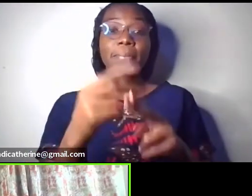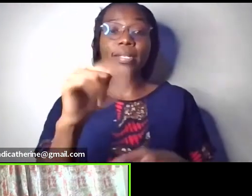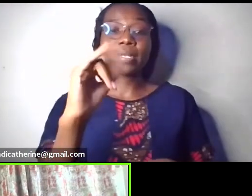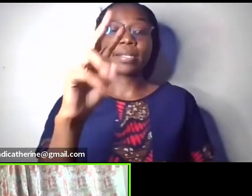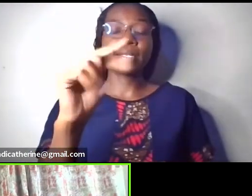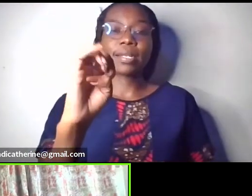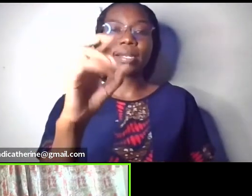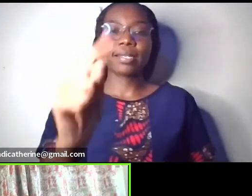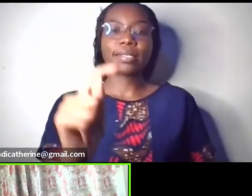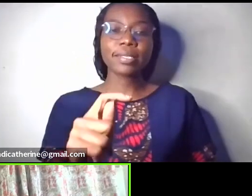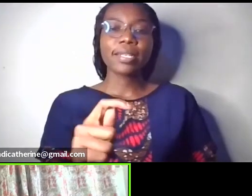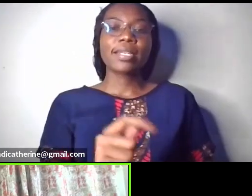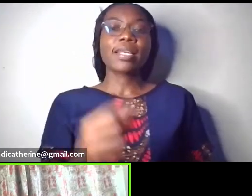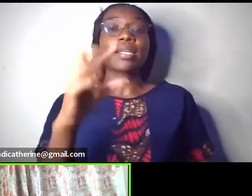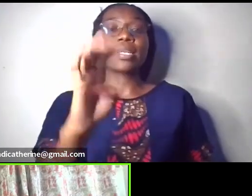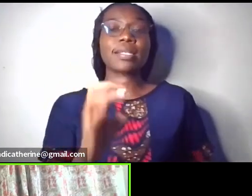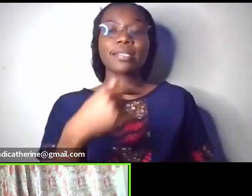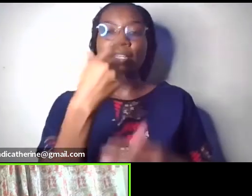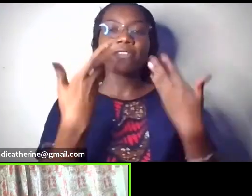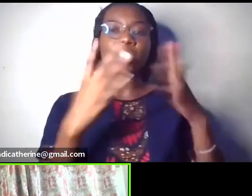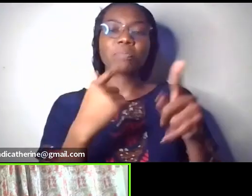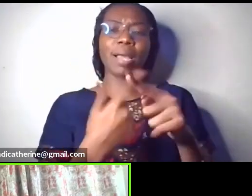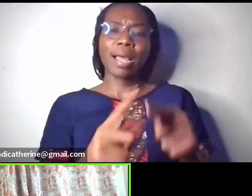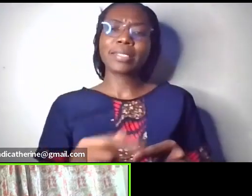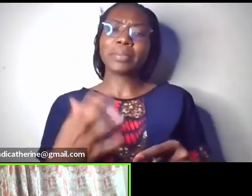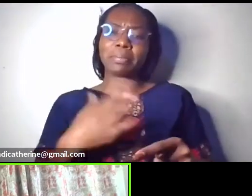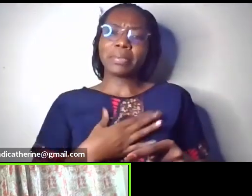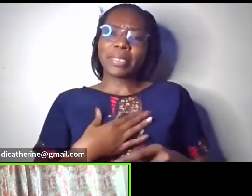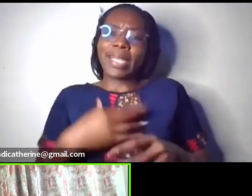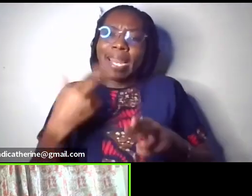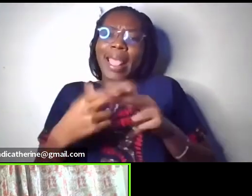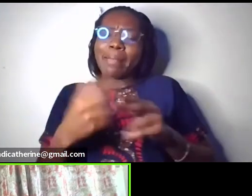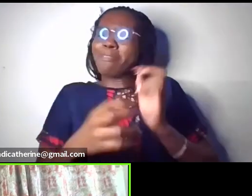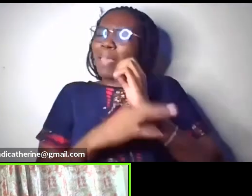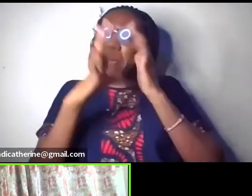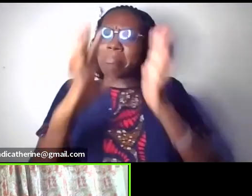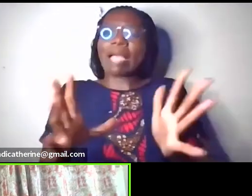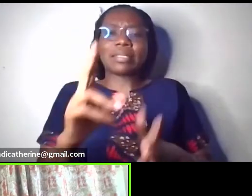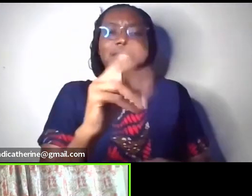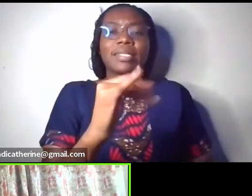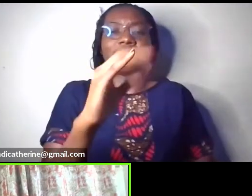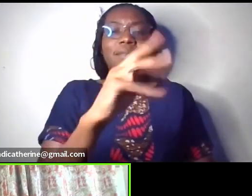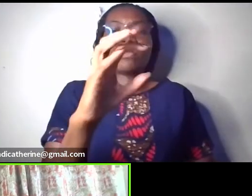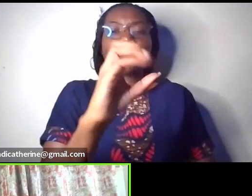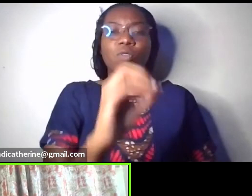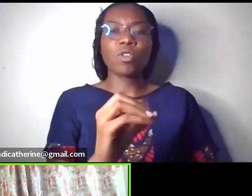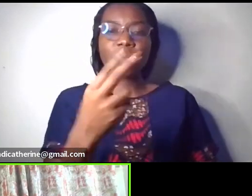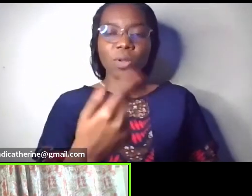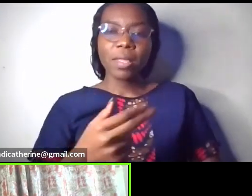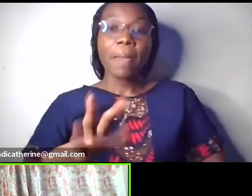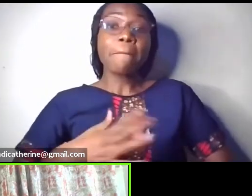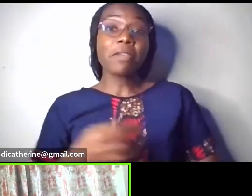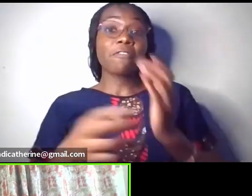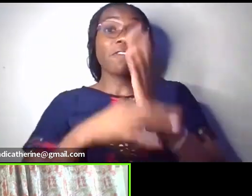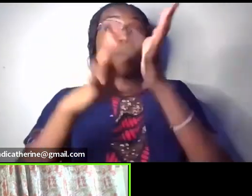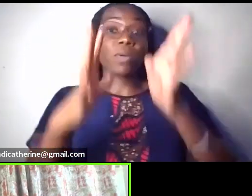has told you, but commonly known as Nemo. That's my trading name. I'm the founder of Nemo Homestays, which